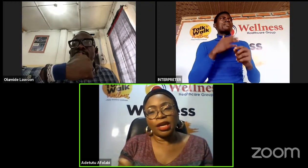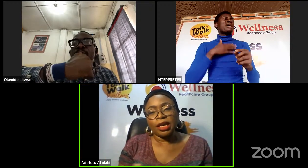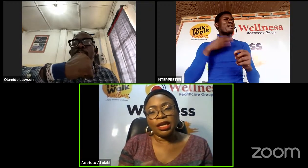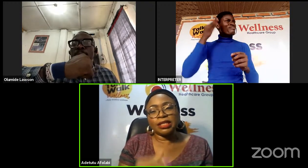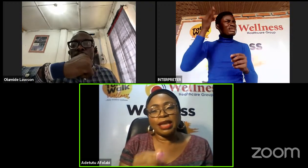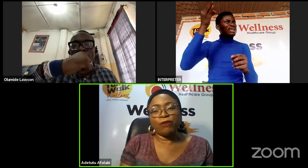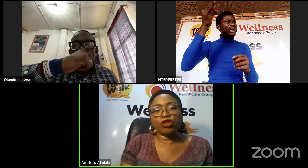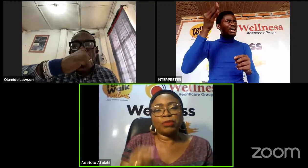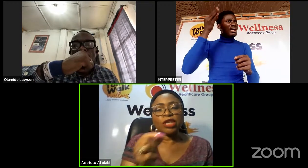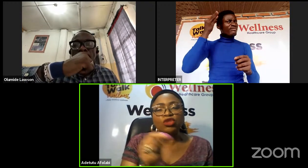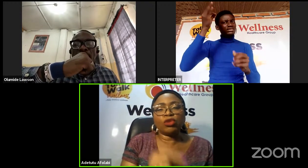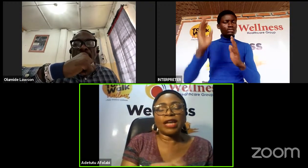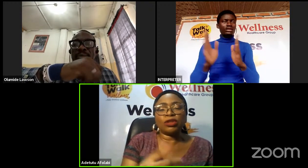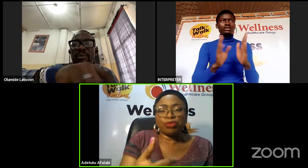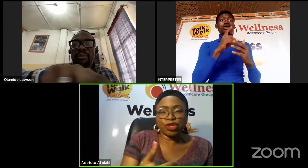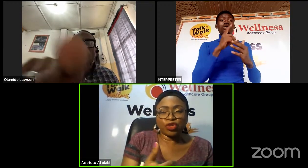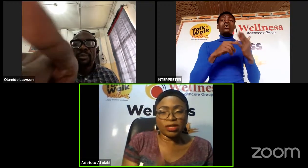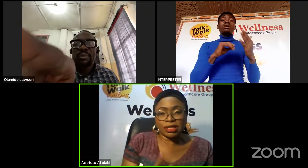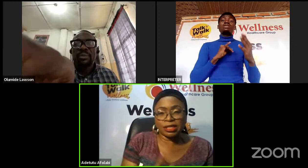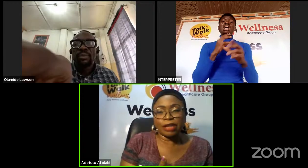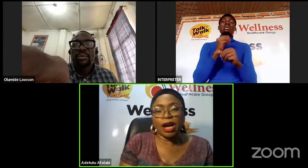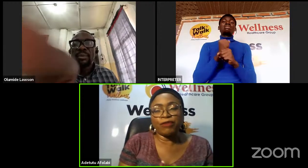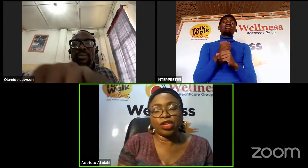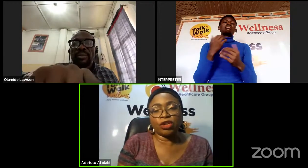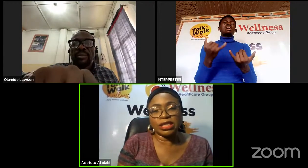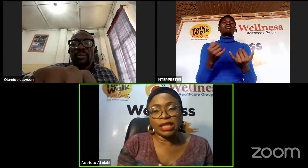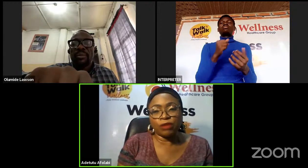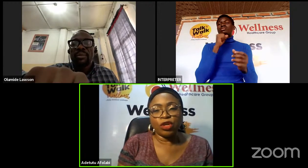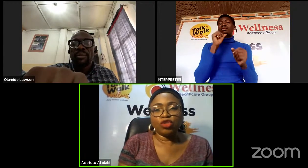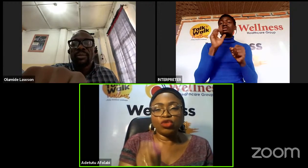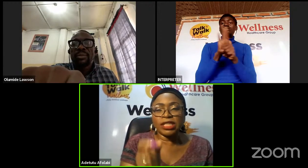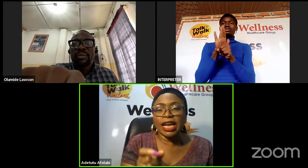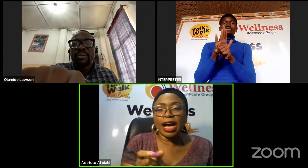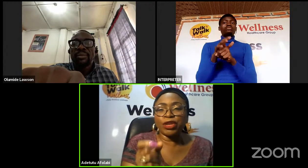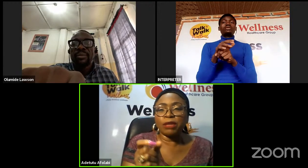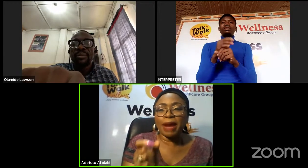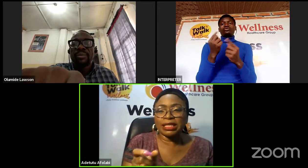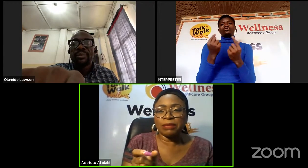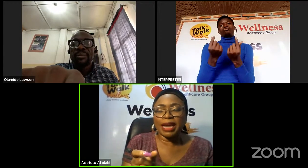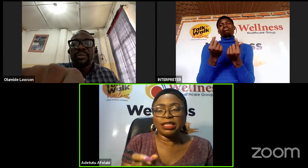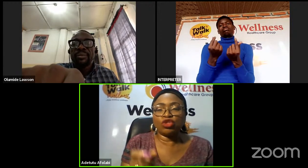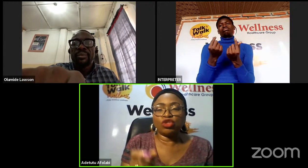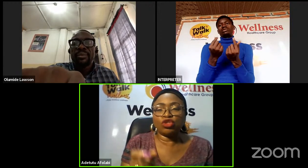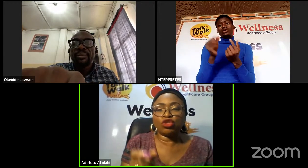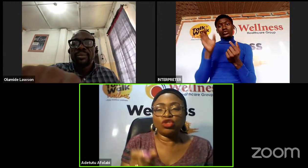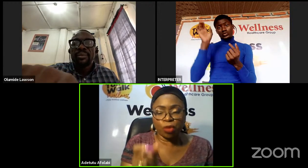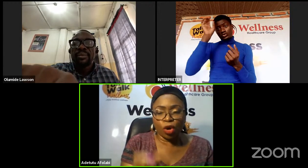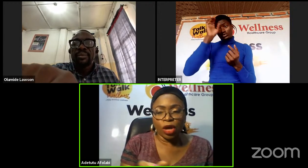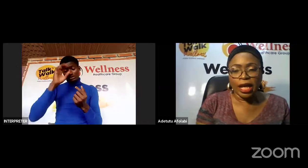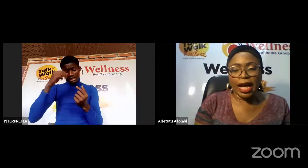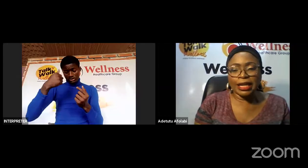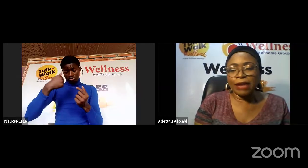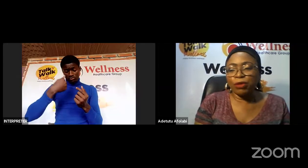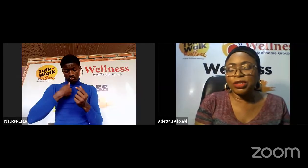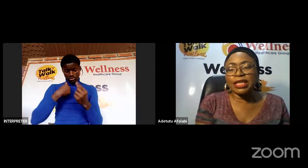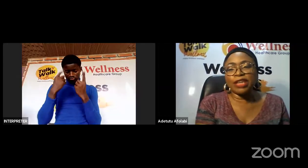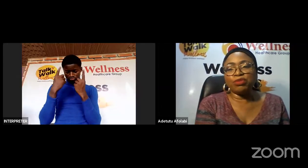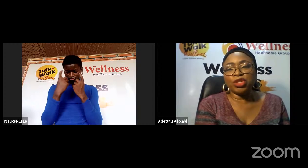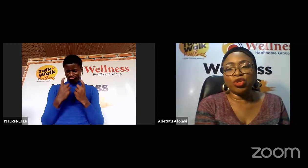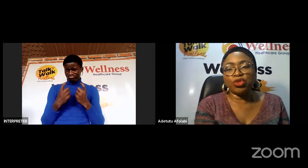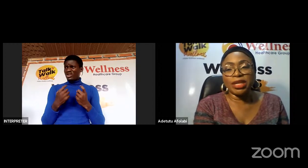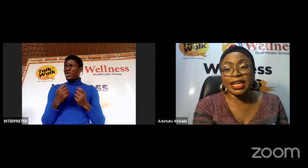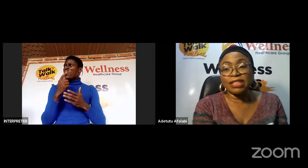other resources that you have in yourself to see how you can maximize it to produce more. And I want to say thank you, Mr. Olumide. He has to go for a